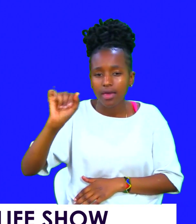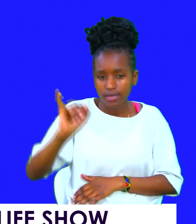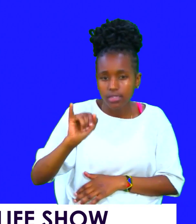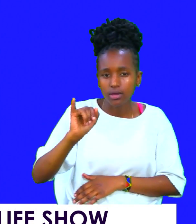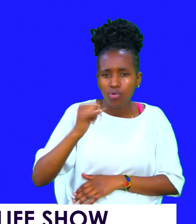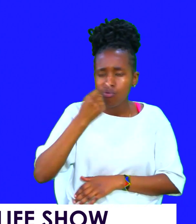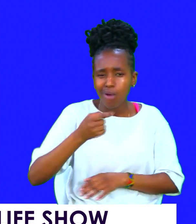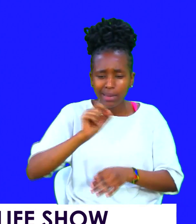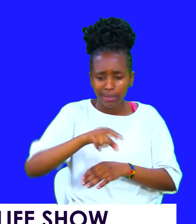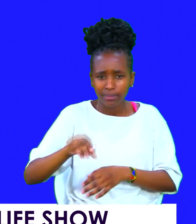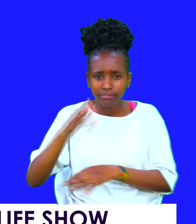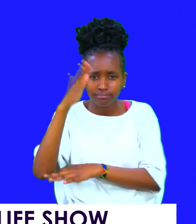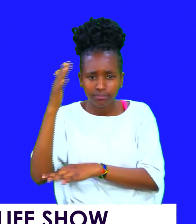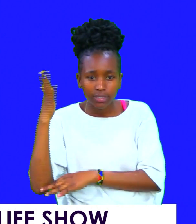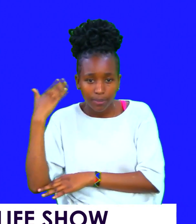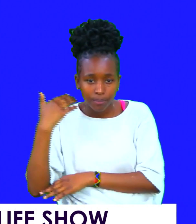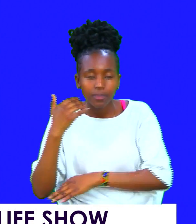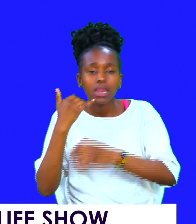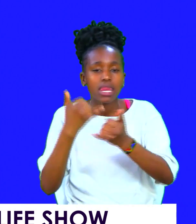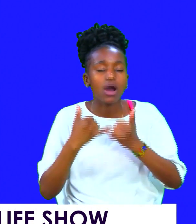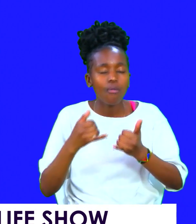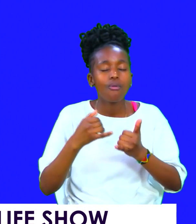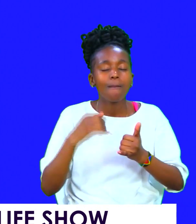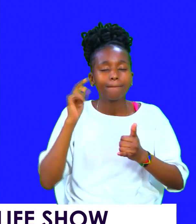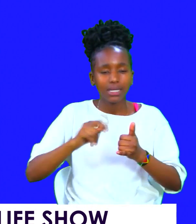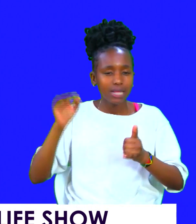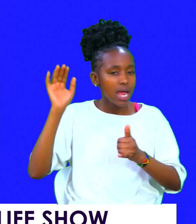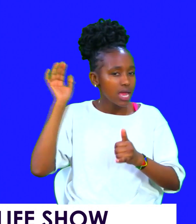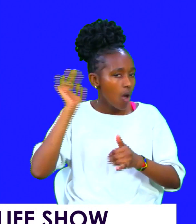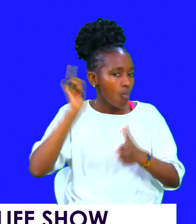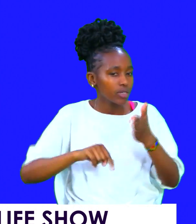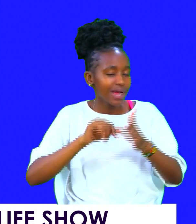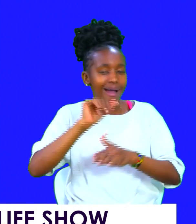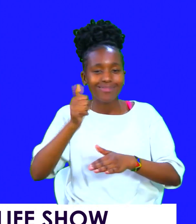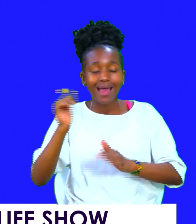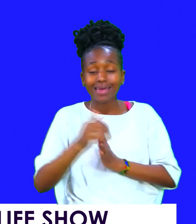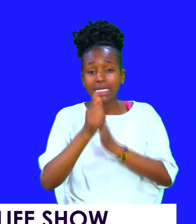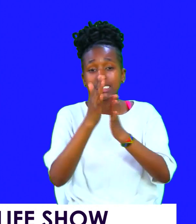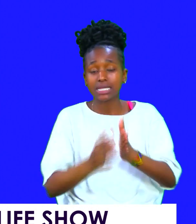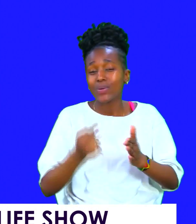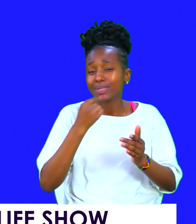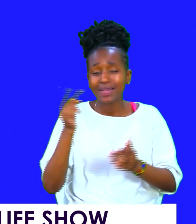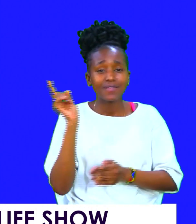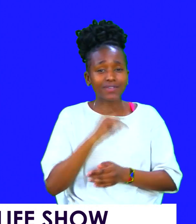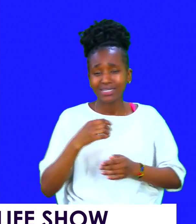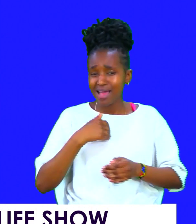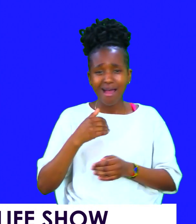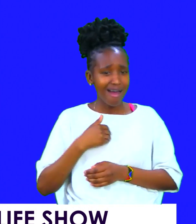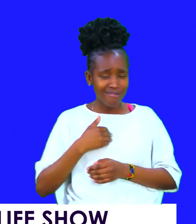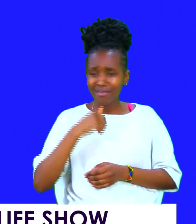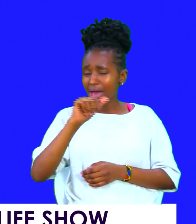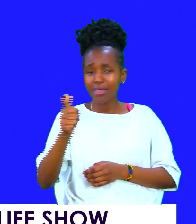and many other leaders of the nation, Kenya. Even on the continent, we are not short of people like Mandela.